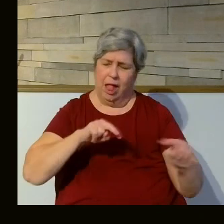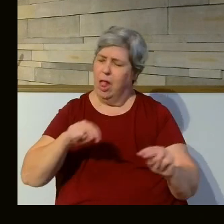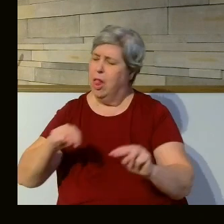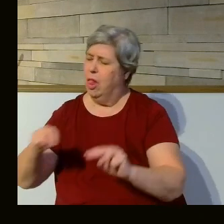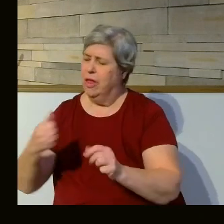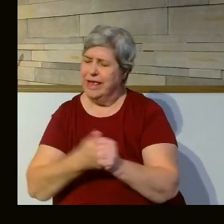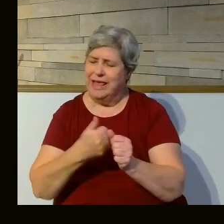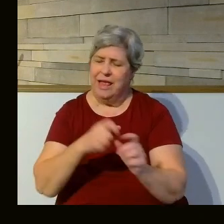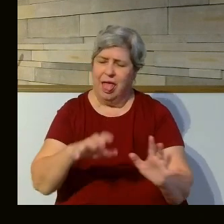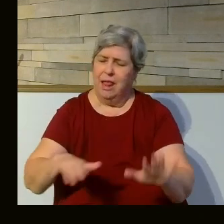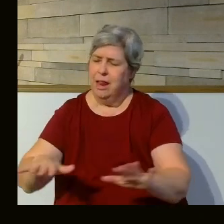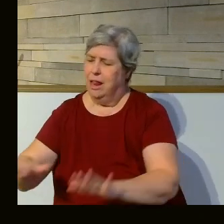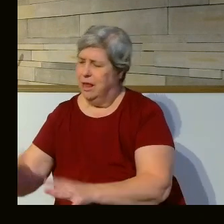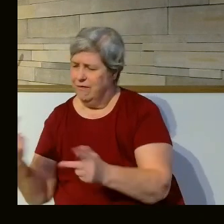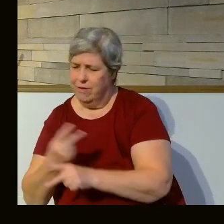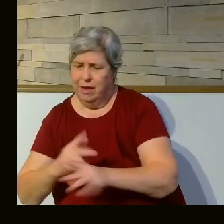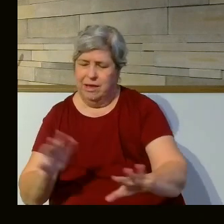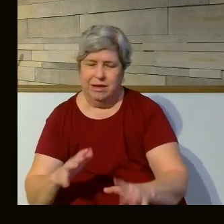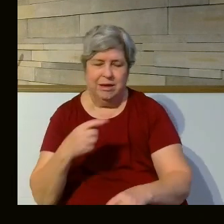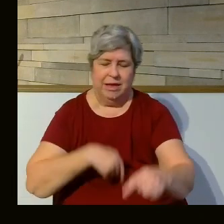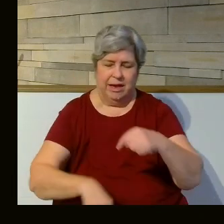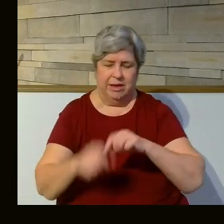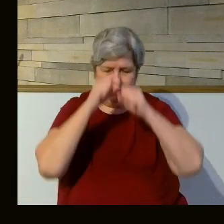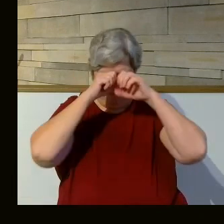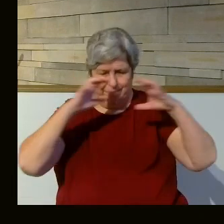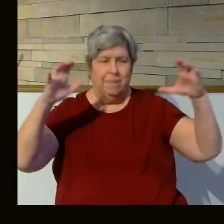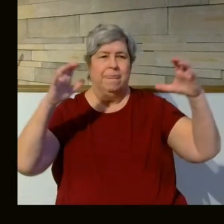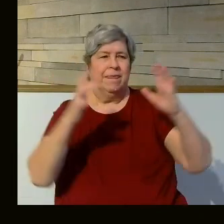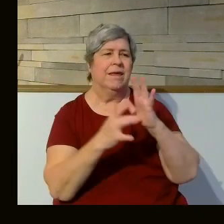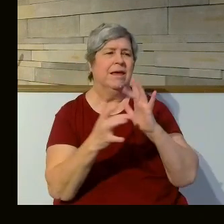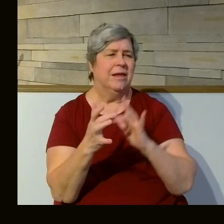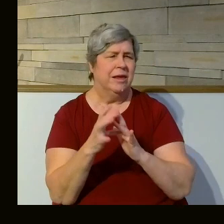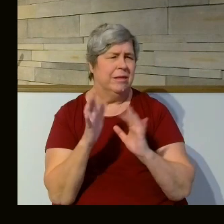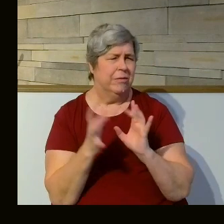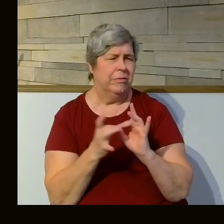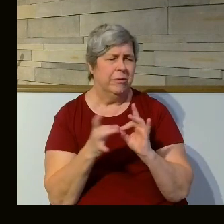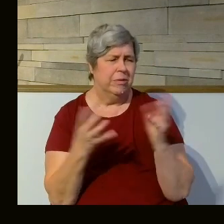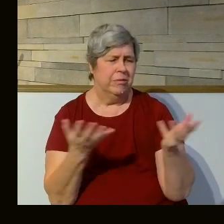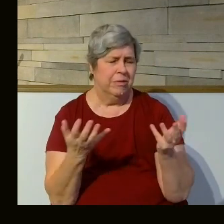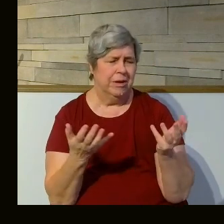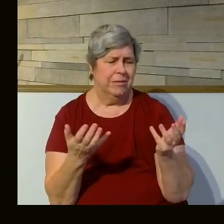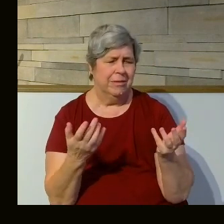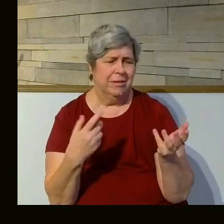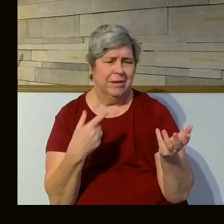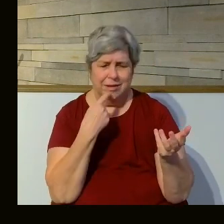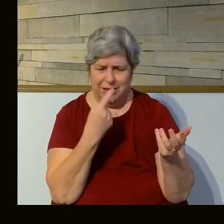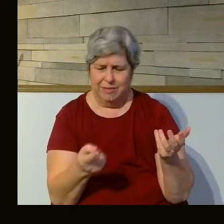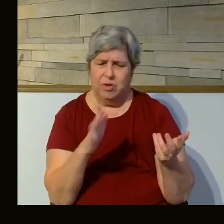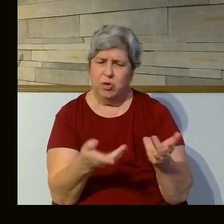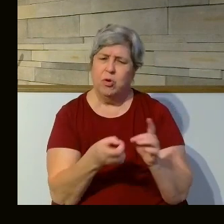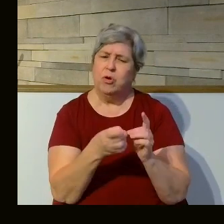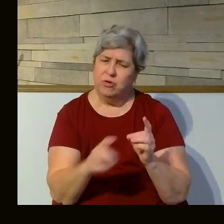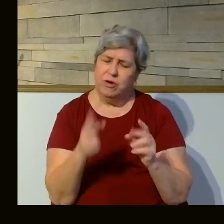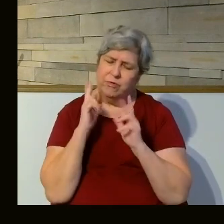the individual words and try to parse everything that way. Let's step back. What's Jesus trying to say here? He's trying to say, you're